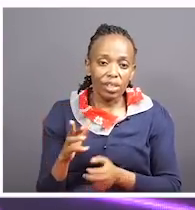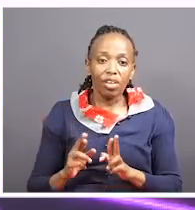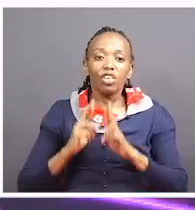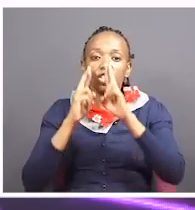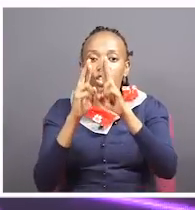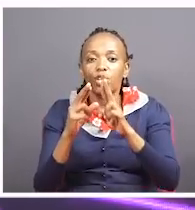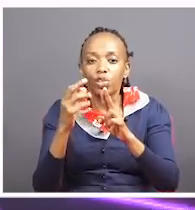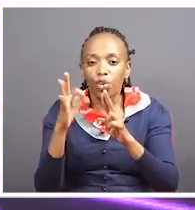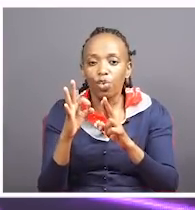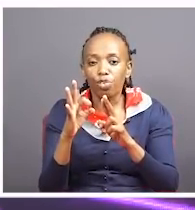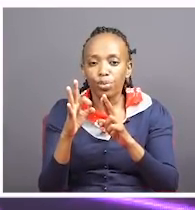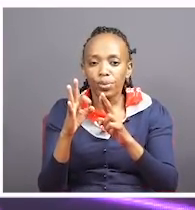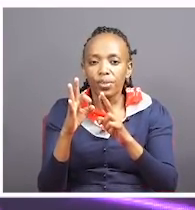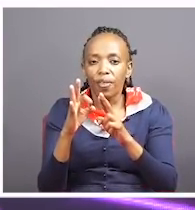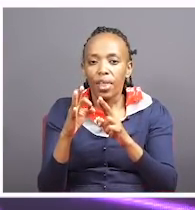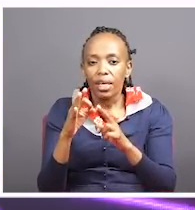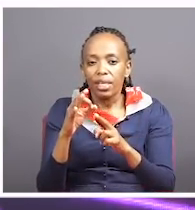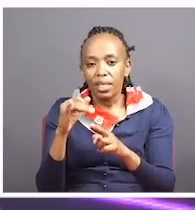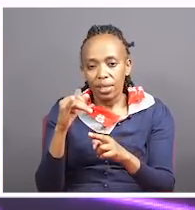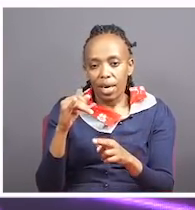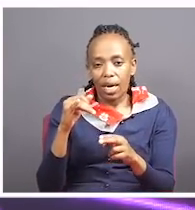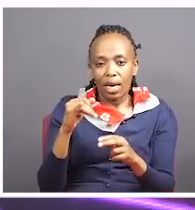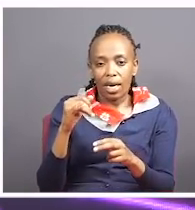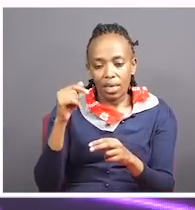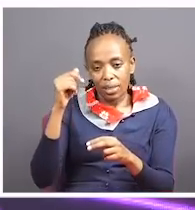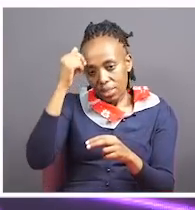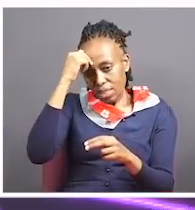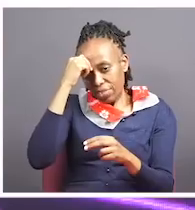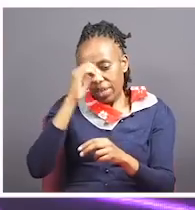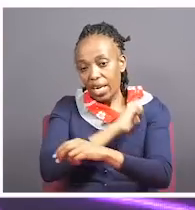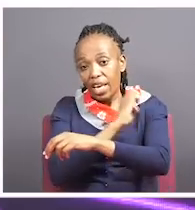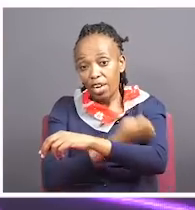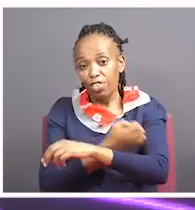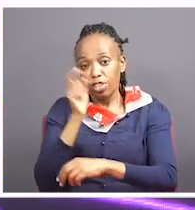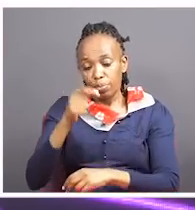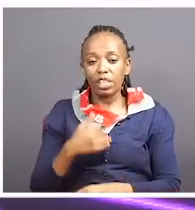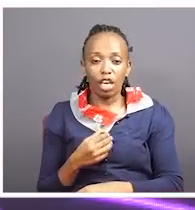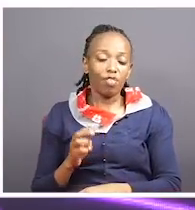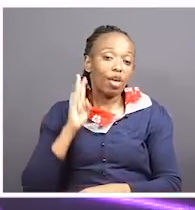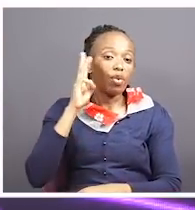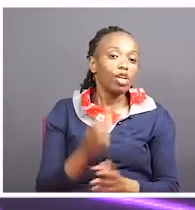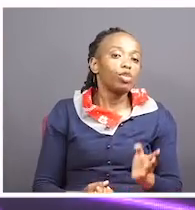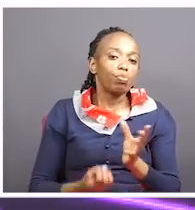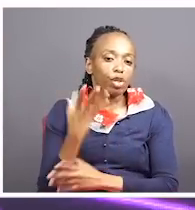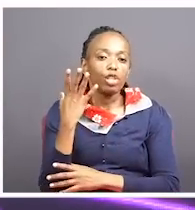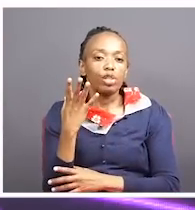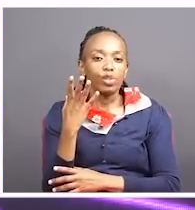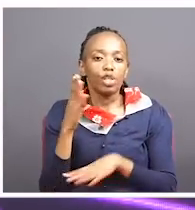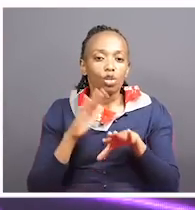the result of intelligent effort. There must be the will to